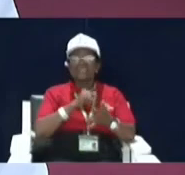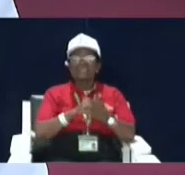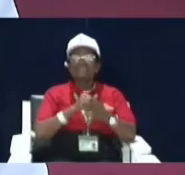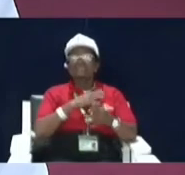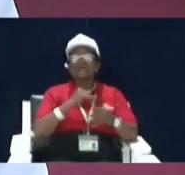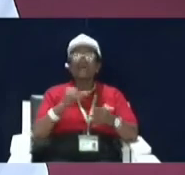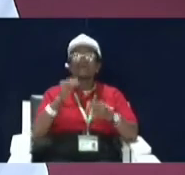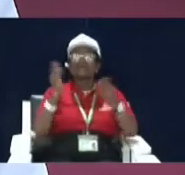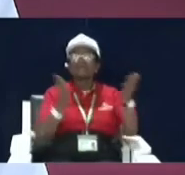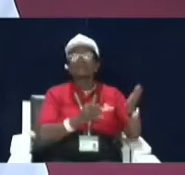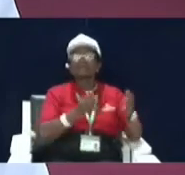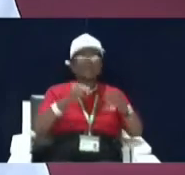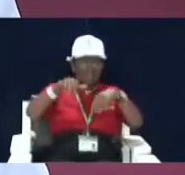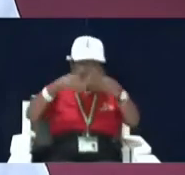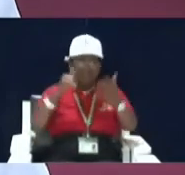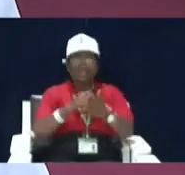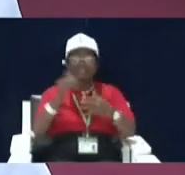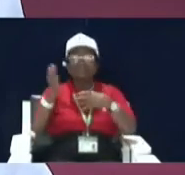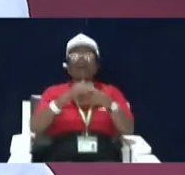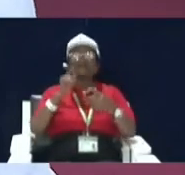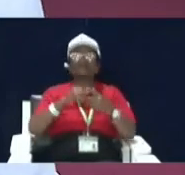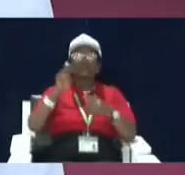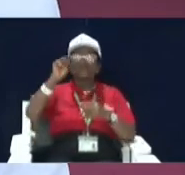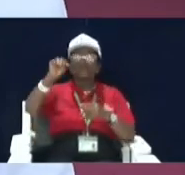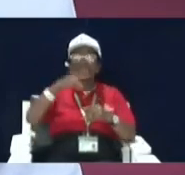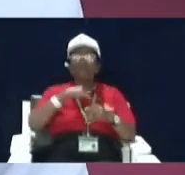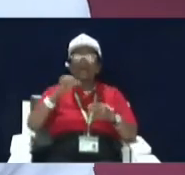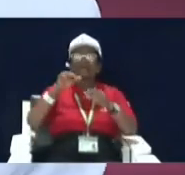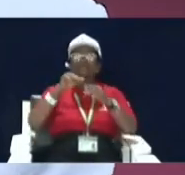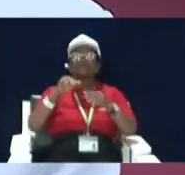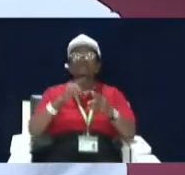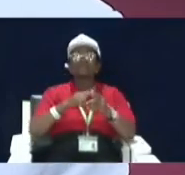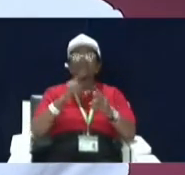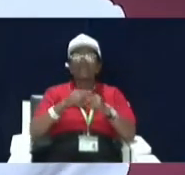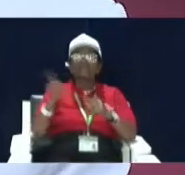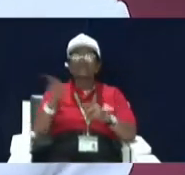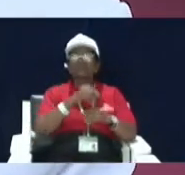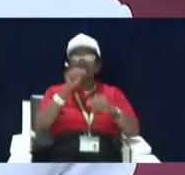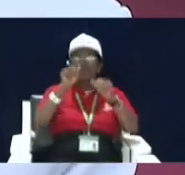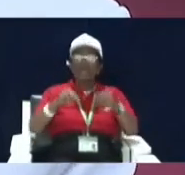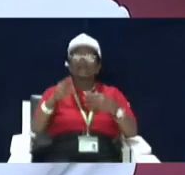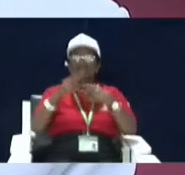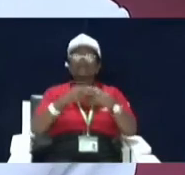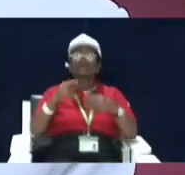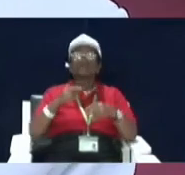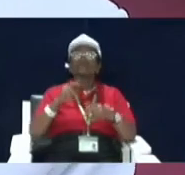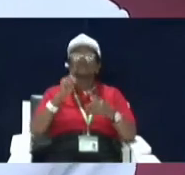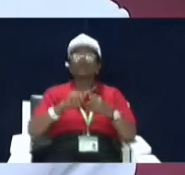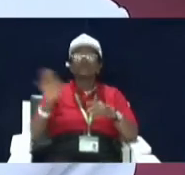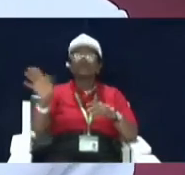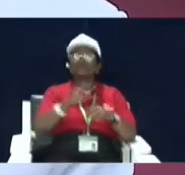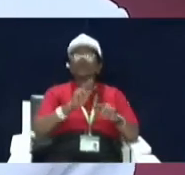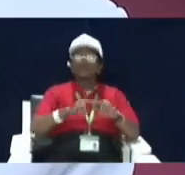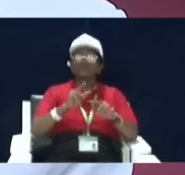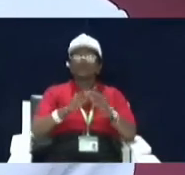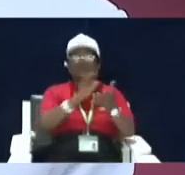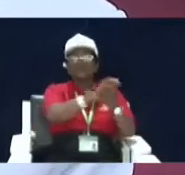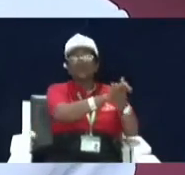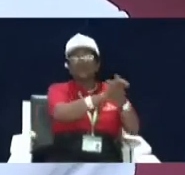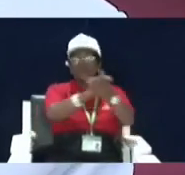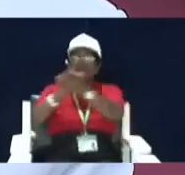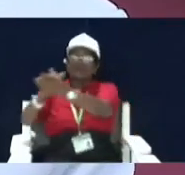give it back to them, and then you can return to your seat. Congratulations. We wait for